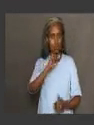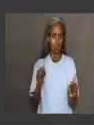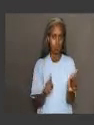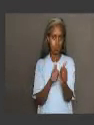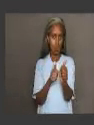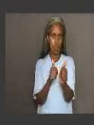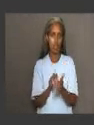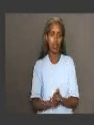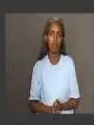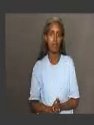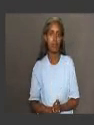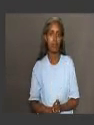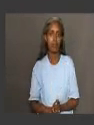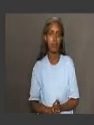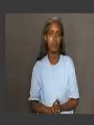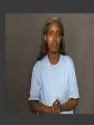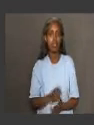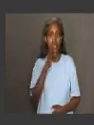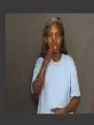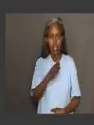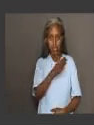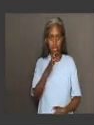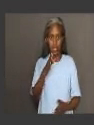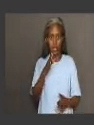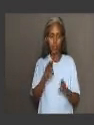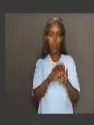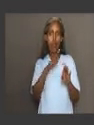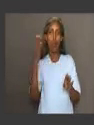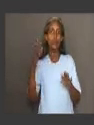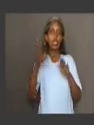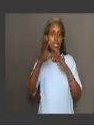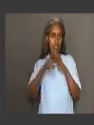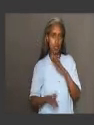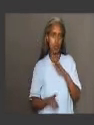following. The graph opens downward.